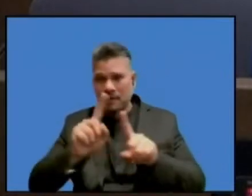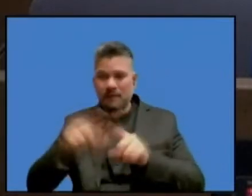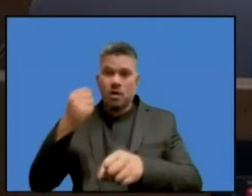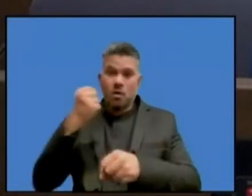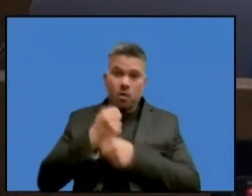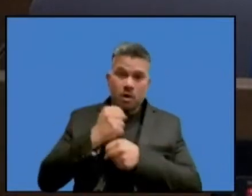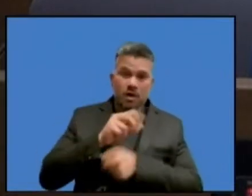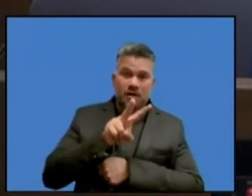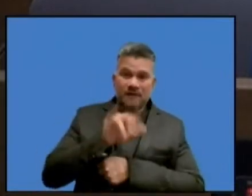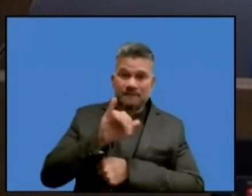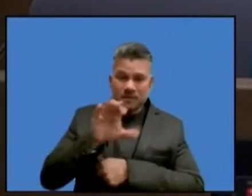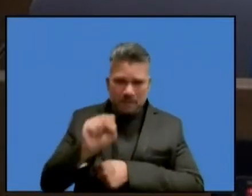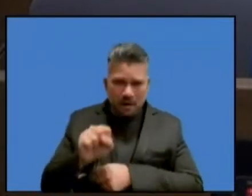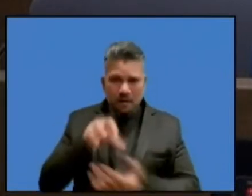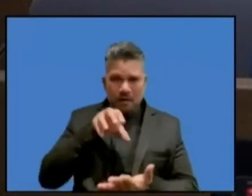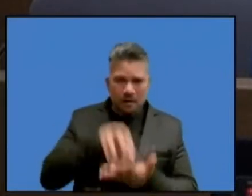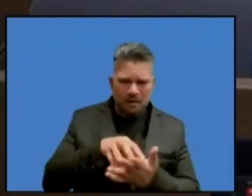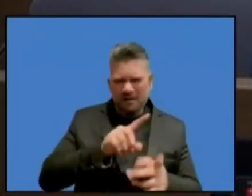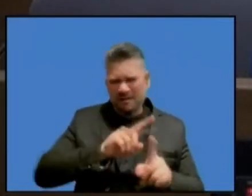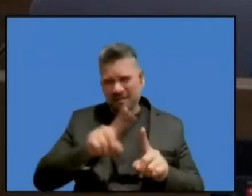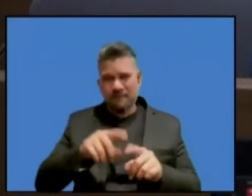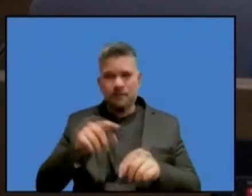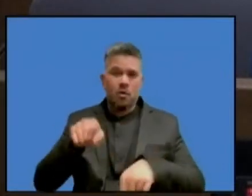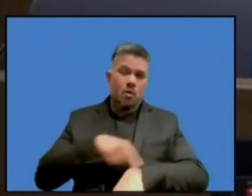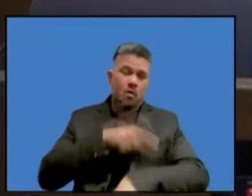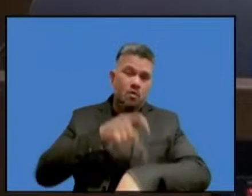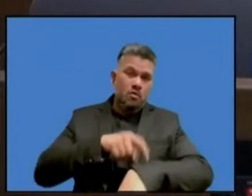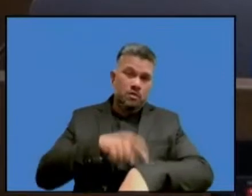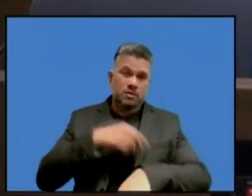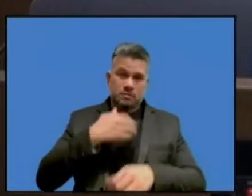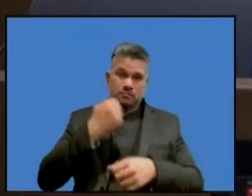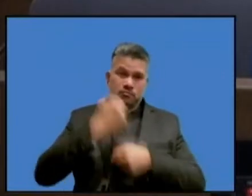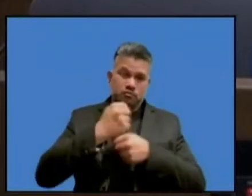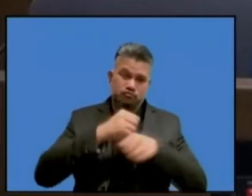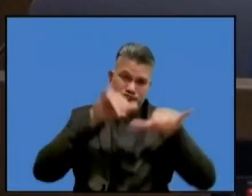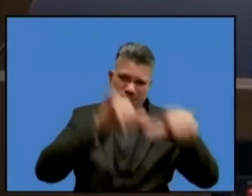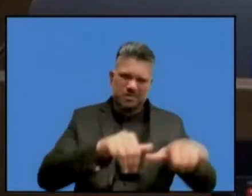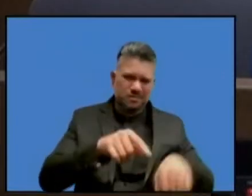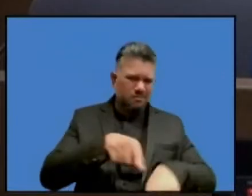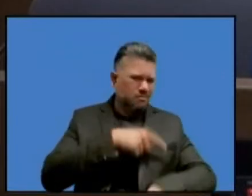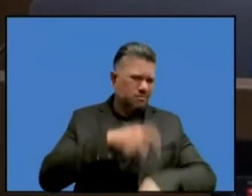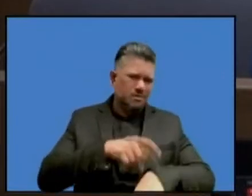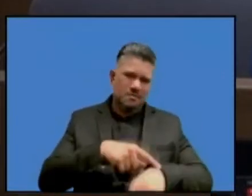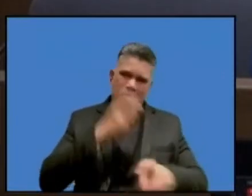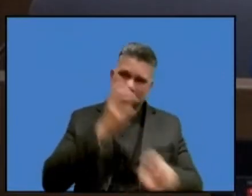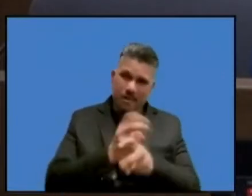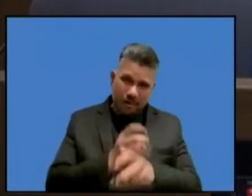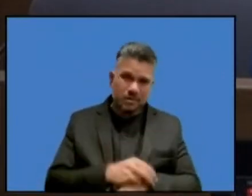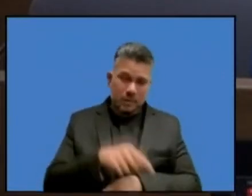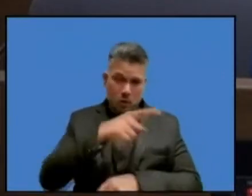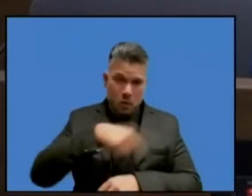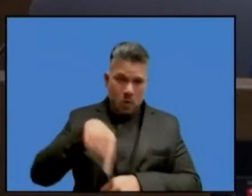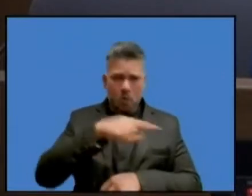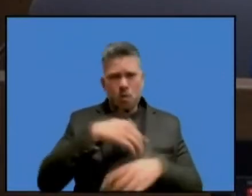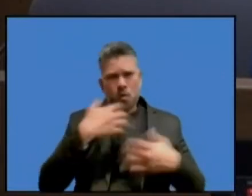residence in the country of their study. These challenges leave young people vulnerable, and they have damaging impacts on young people's mental health,